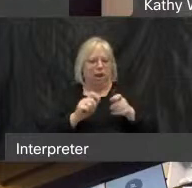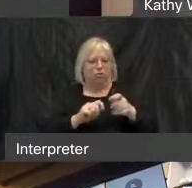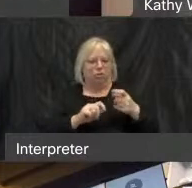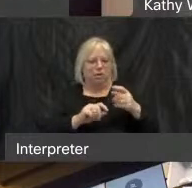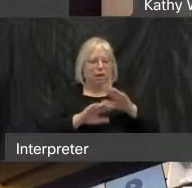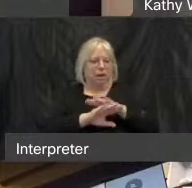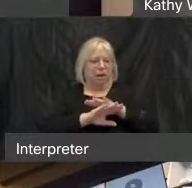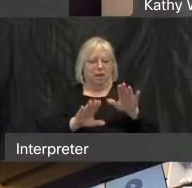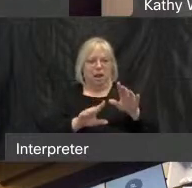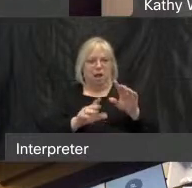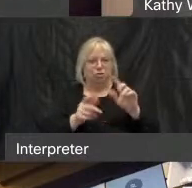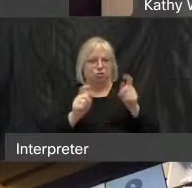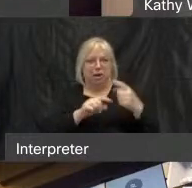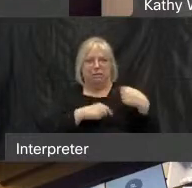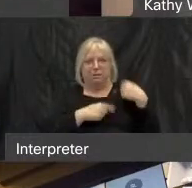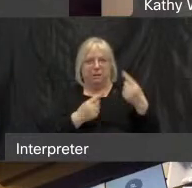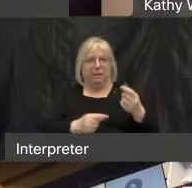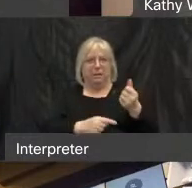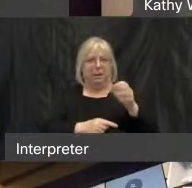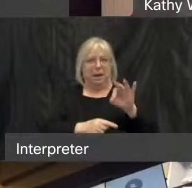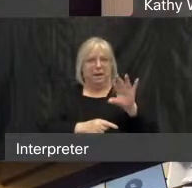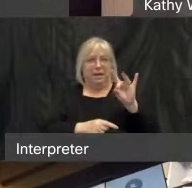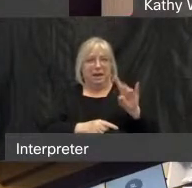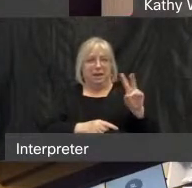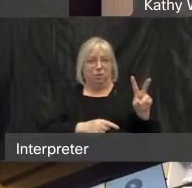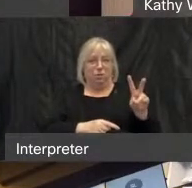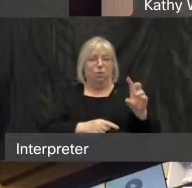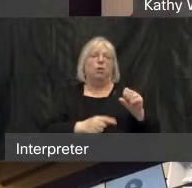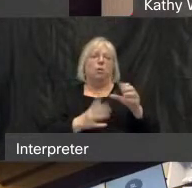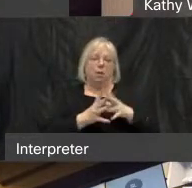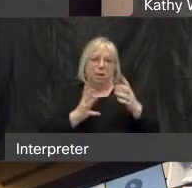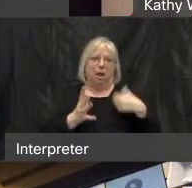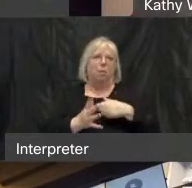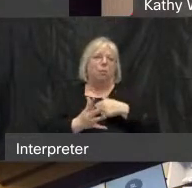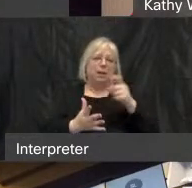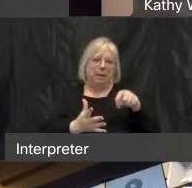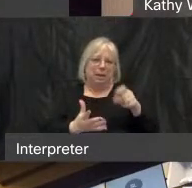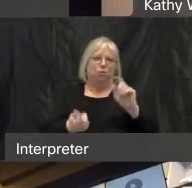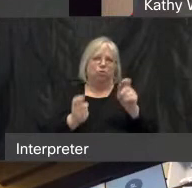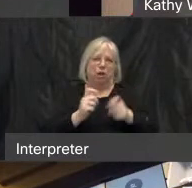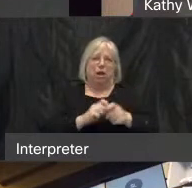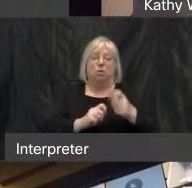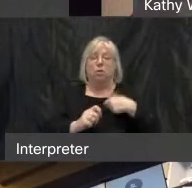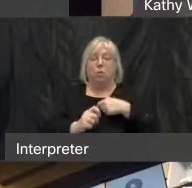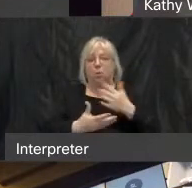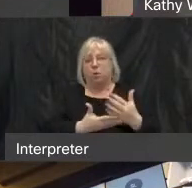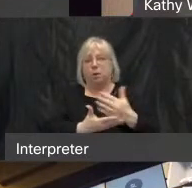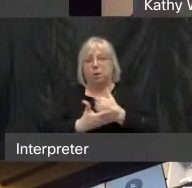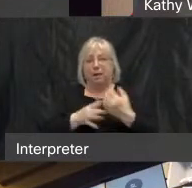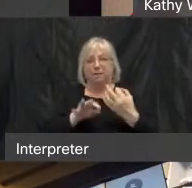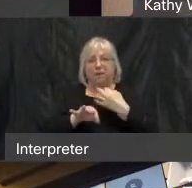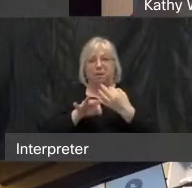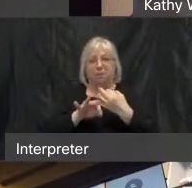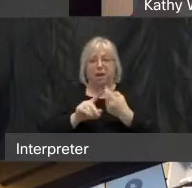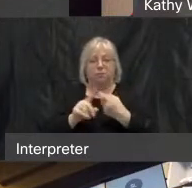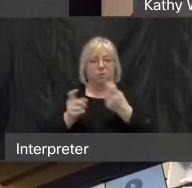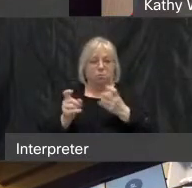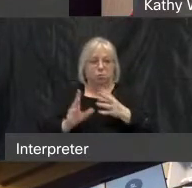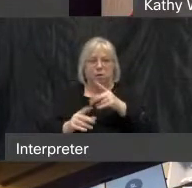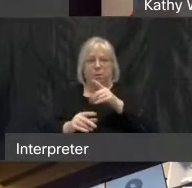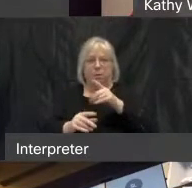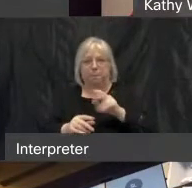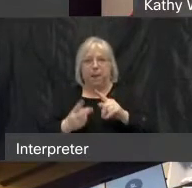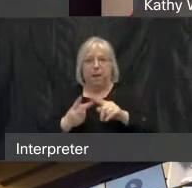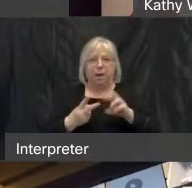since 1982. So look, there's a lot that needs to be changed. So we'll continue to do this. So we'll get the feedback from Directors Peck,